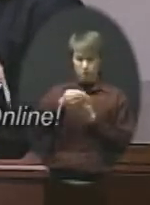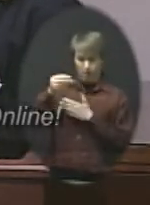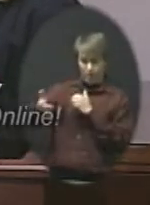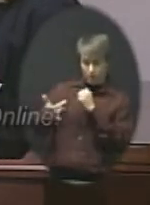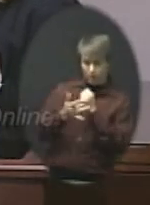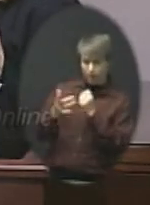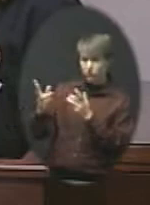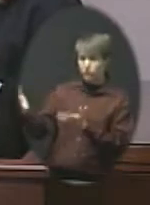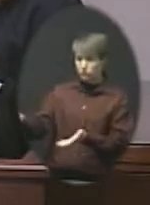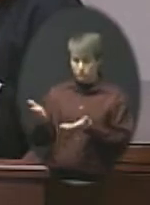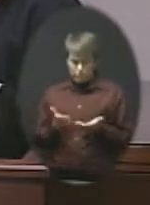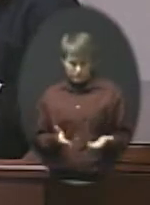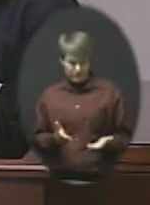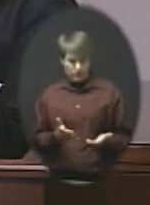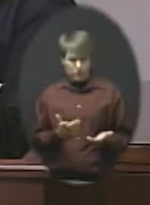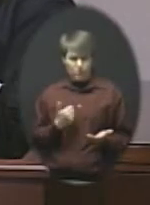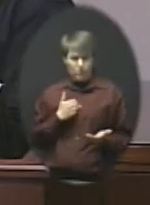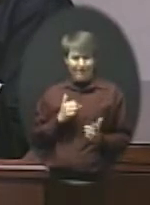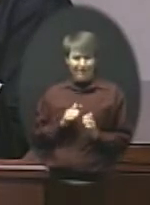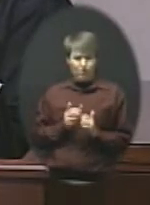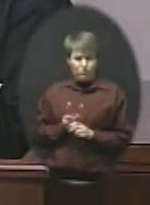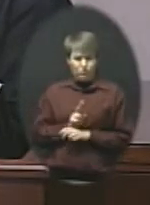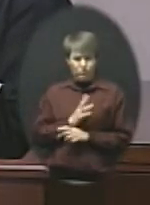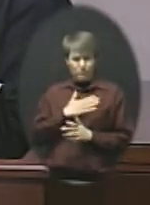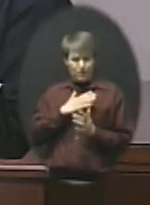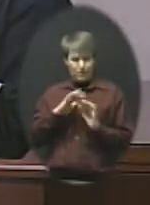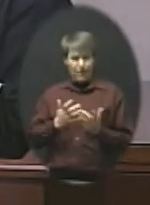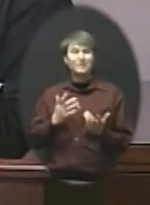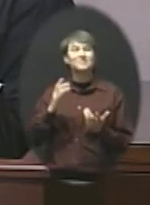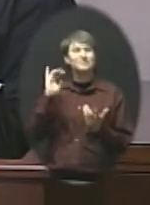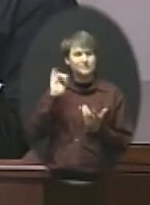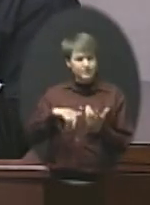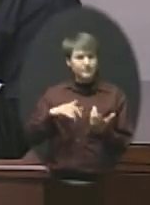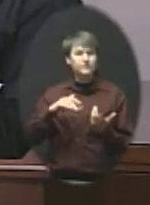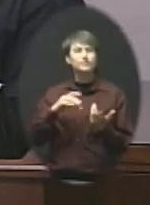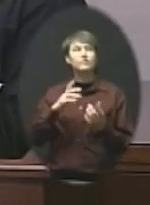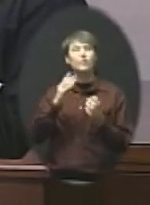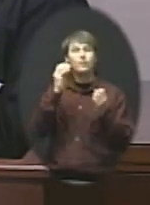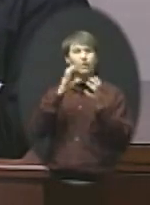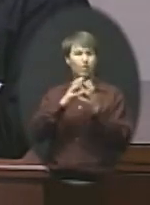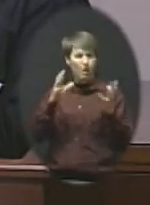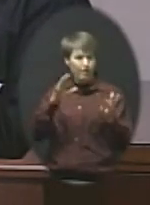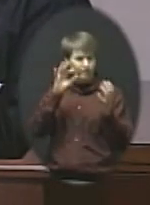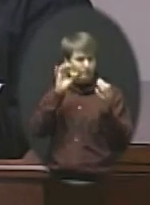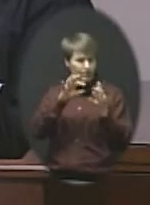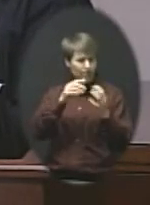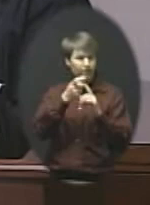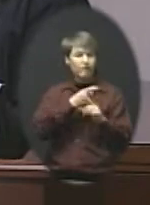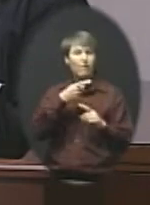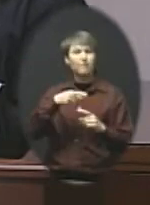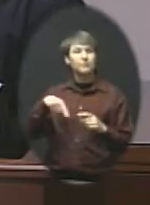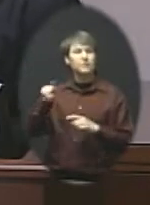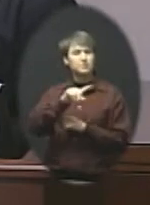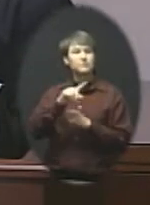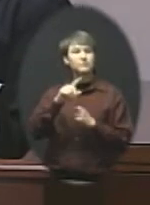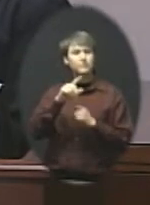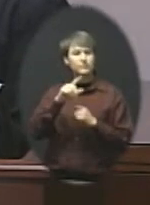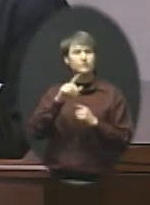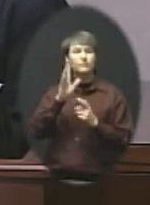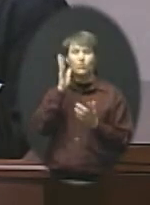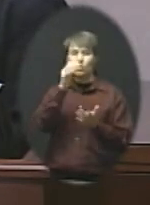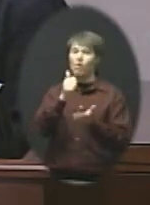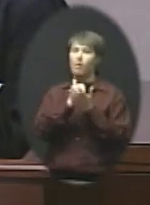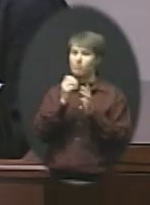Those pilots are proof of concepts are going on right now. We're getting some wonderful feedback from them, and that will help us